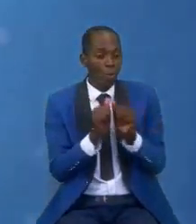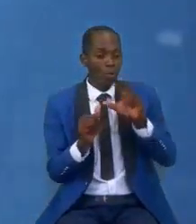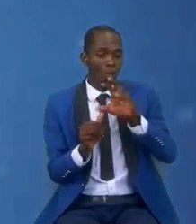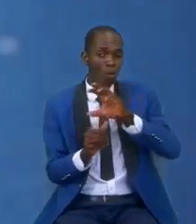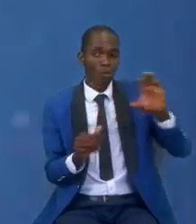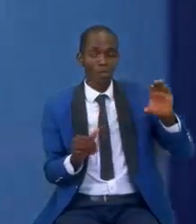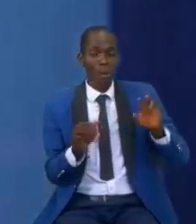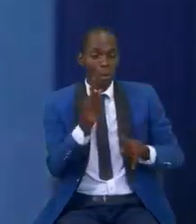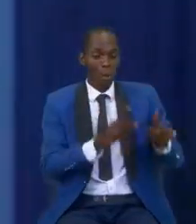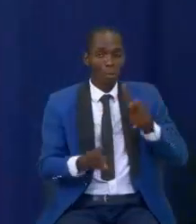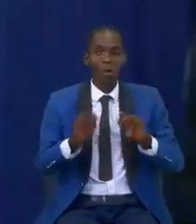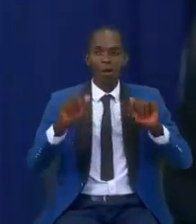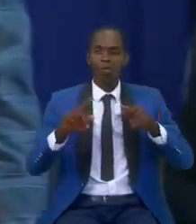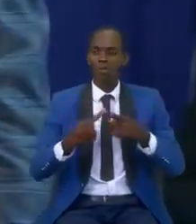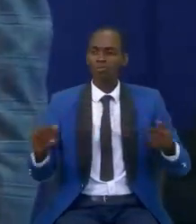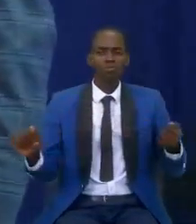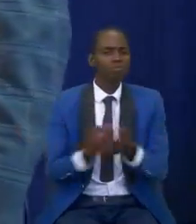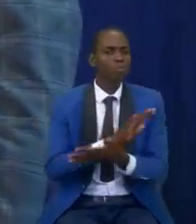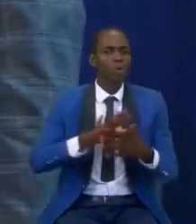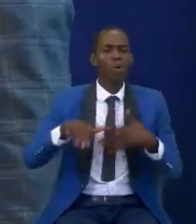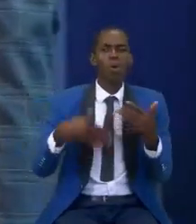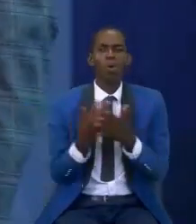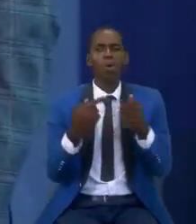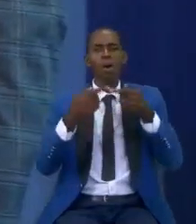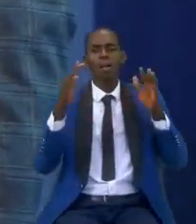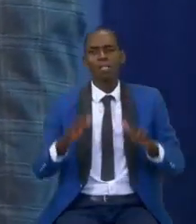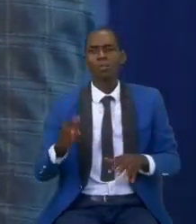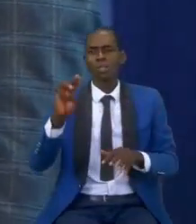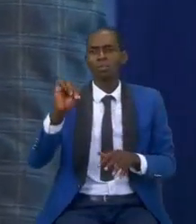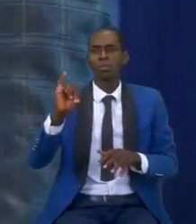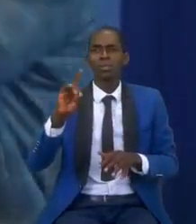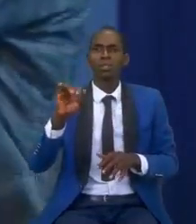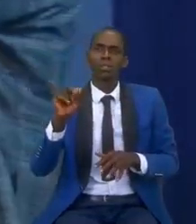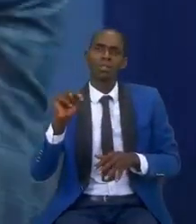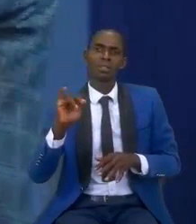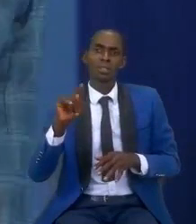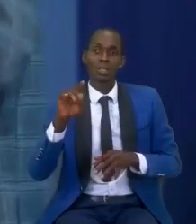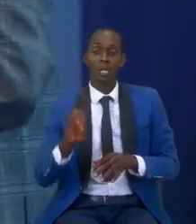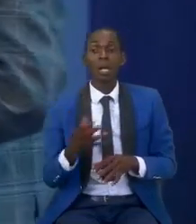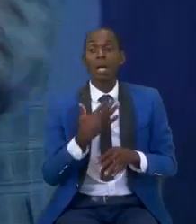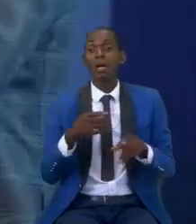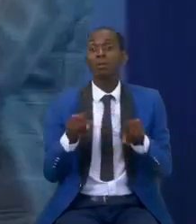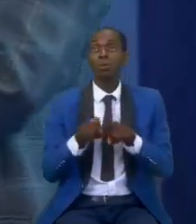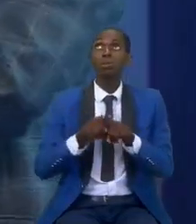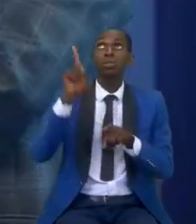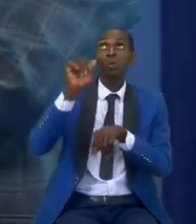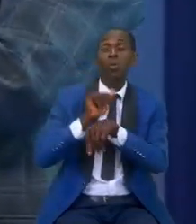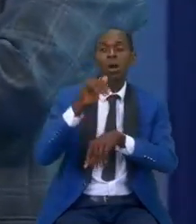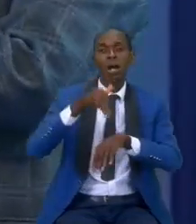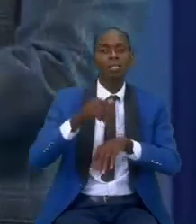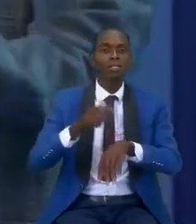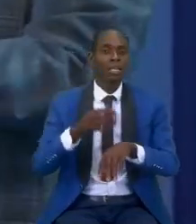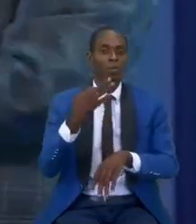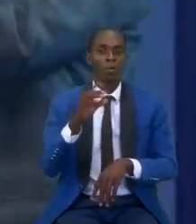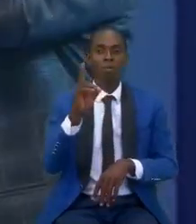time of David, and David, by one sling of the stone, he killed and destroyed the